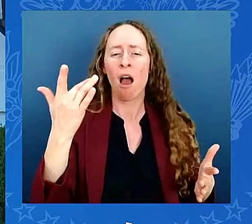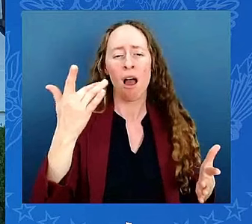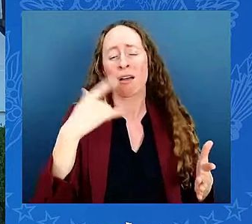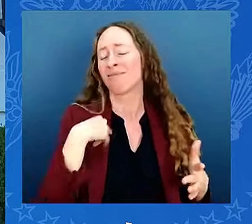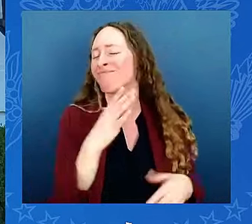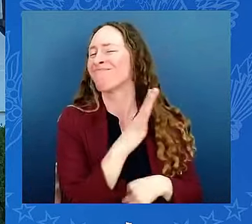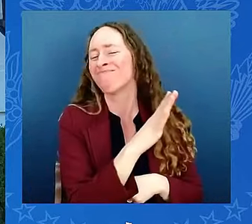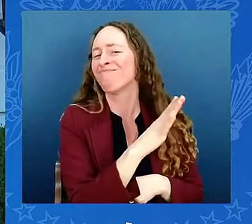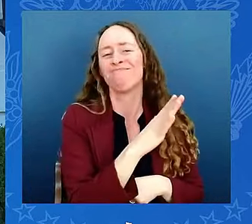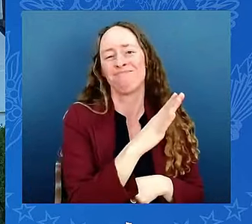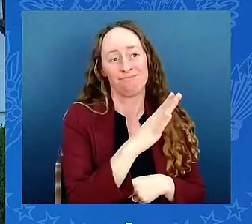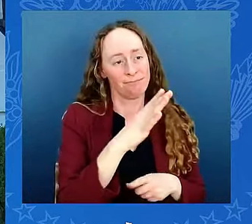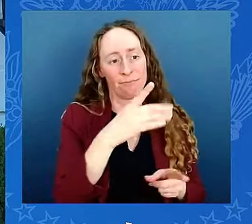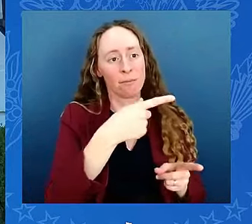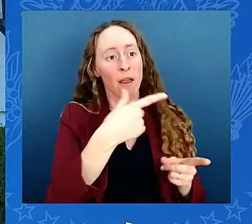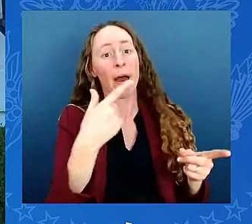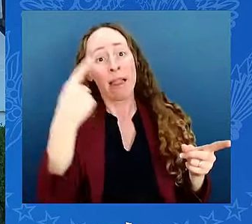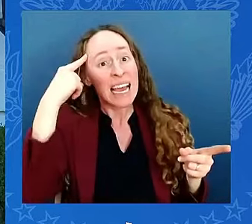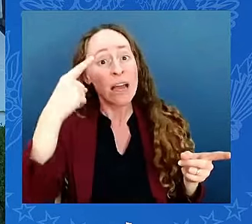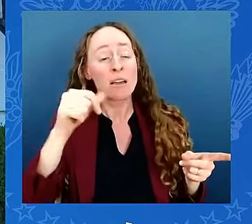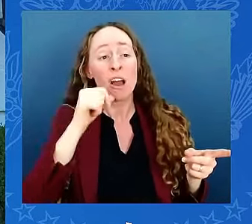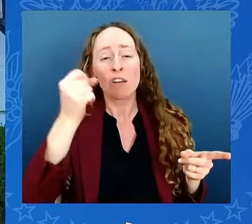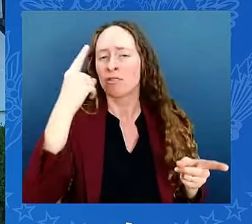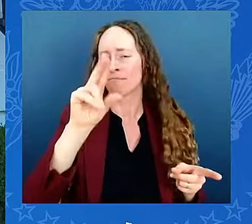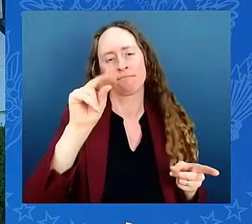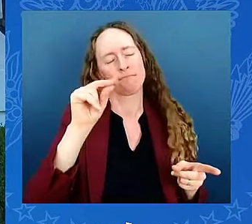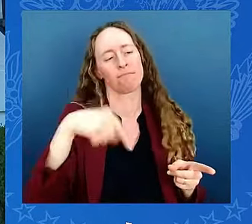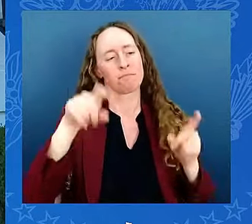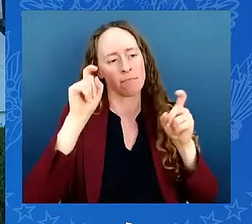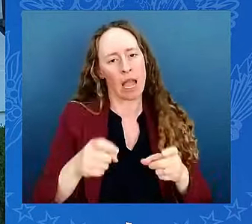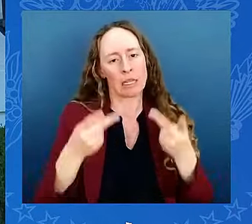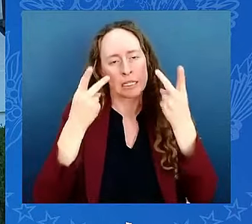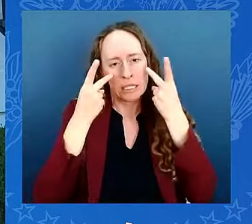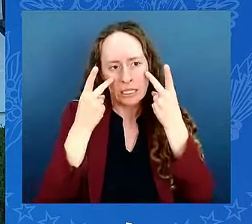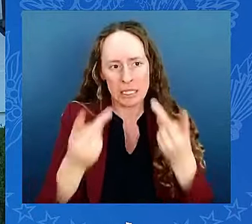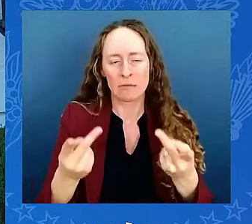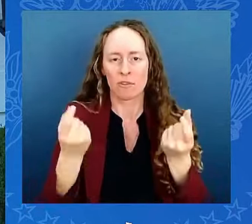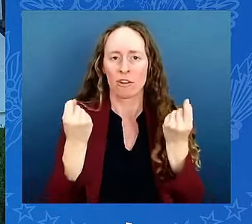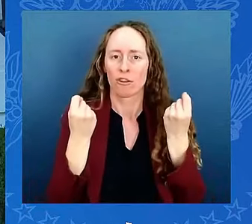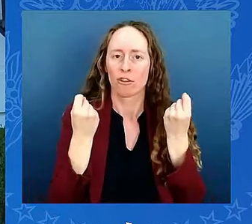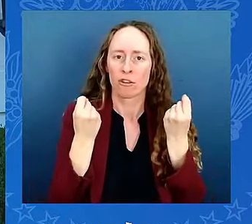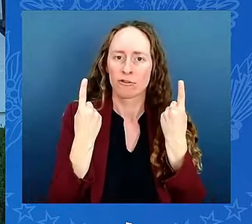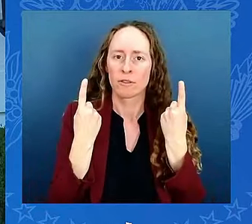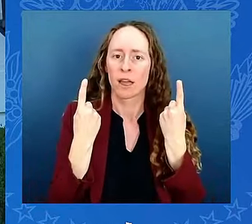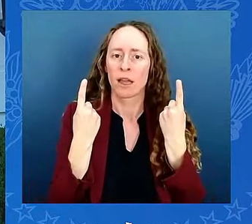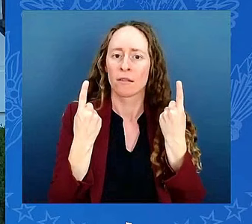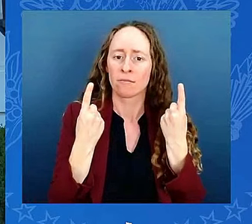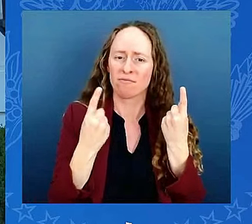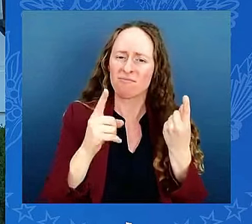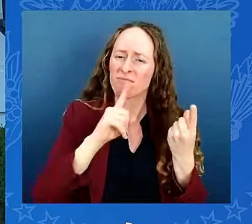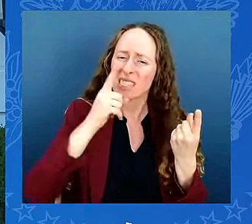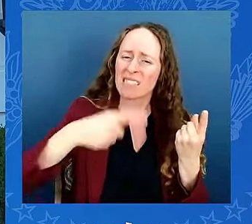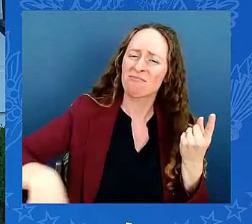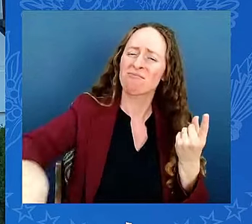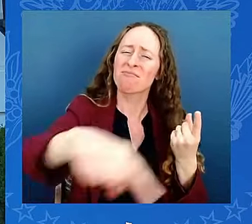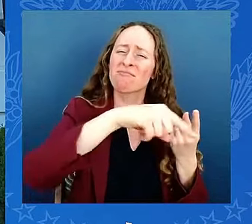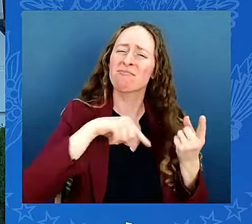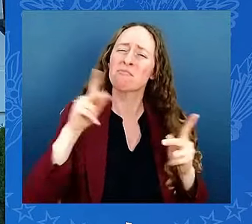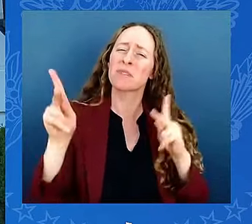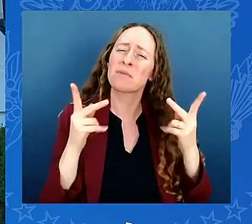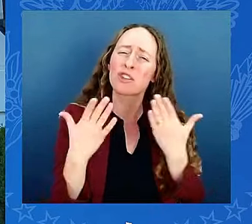on. Americans are core, basic, decent people. And I believed that if they could see the